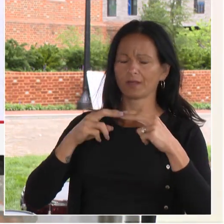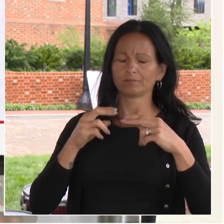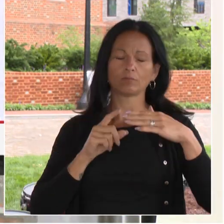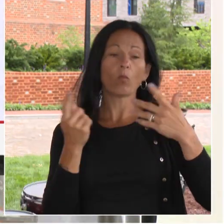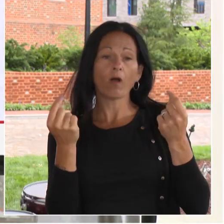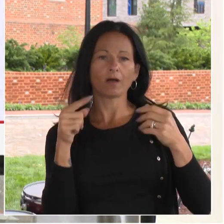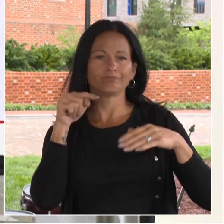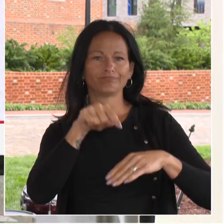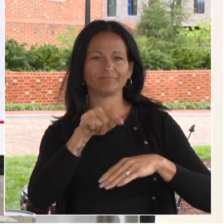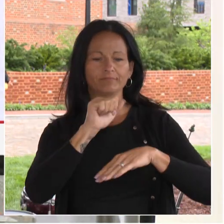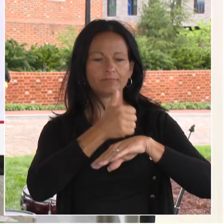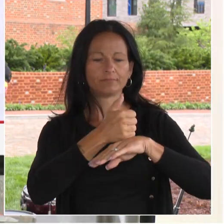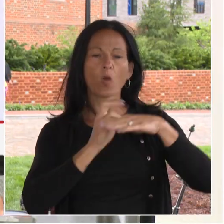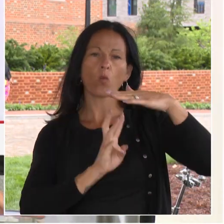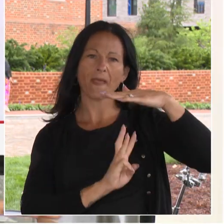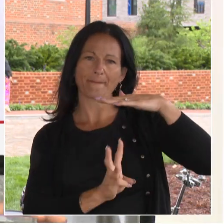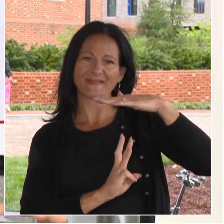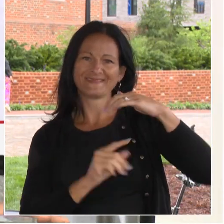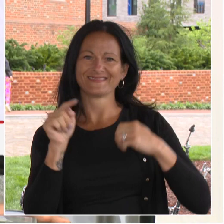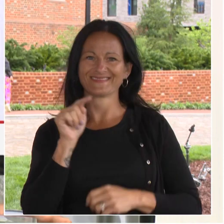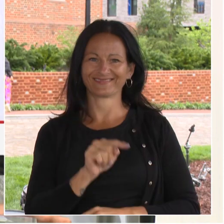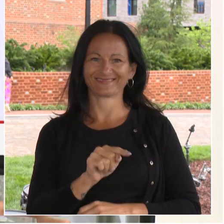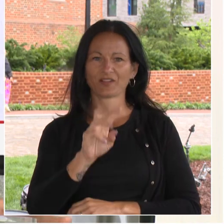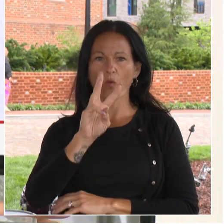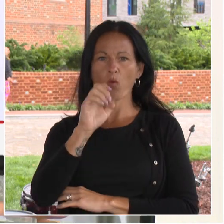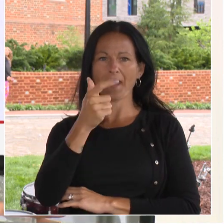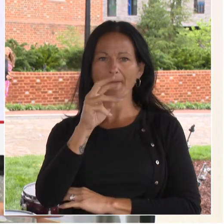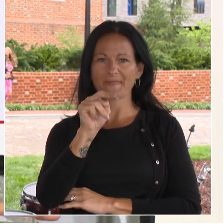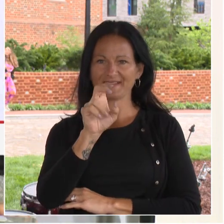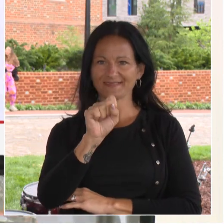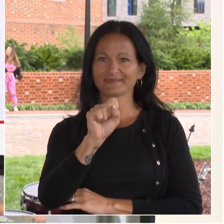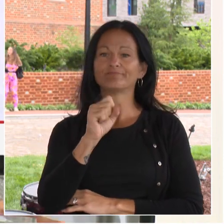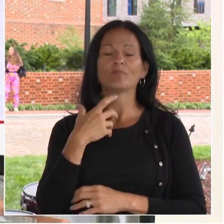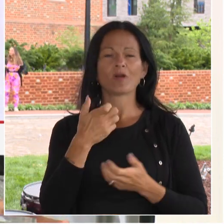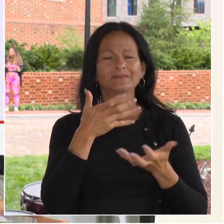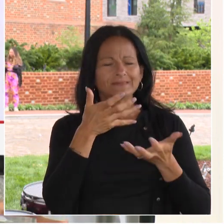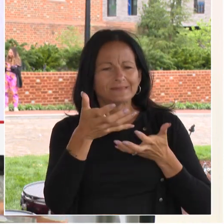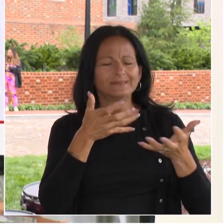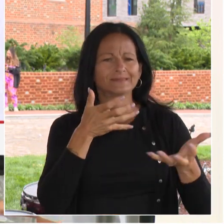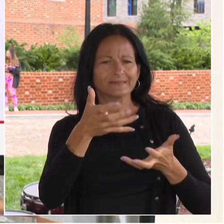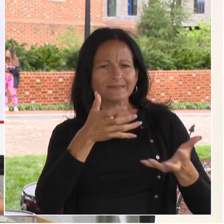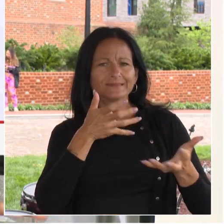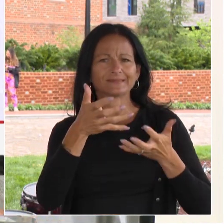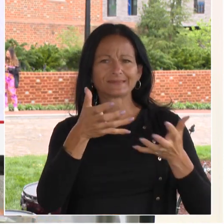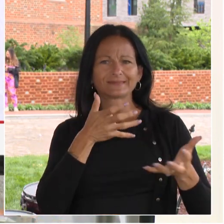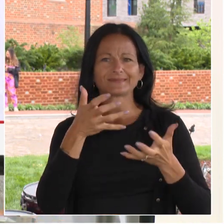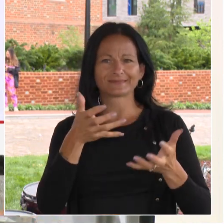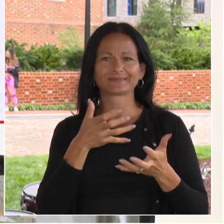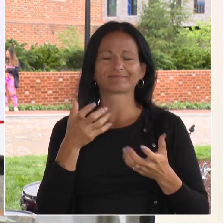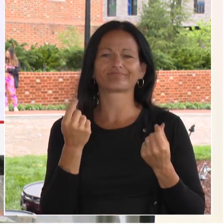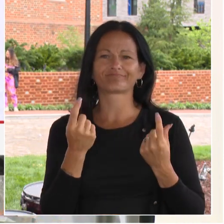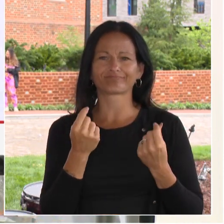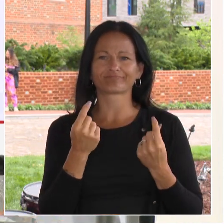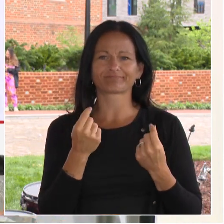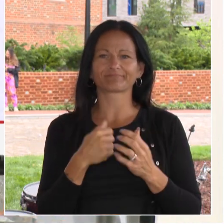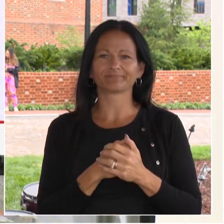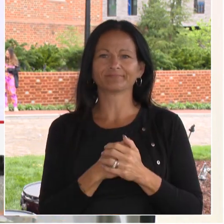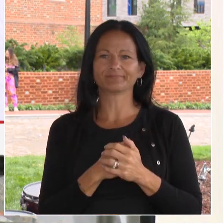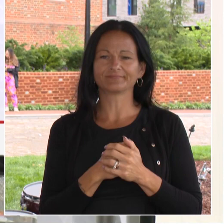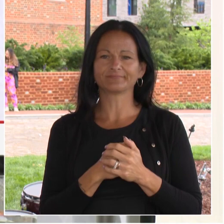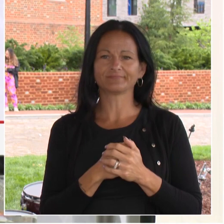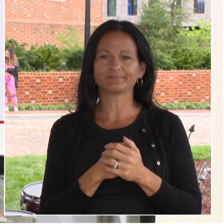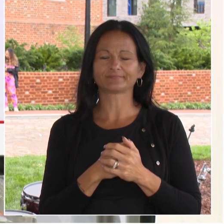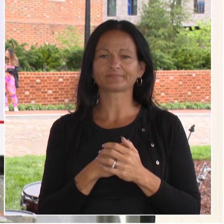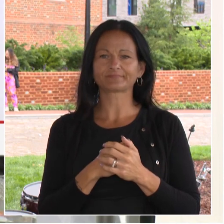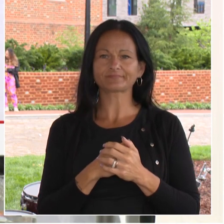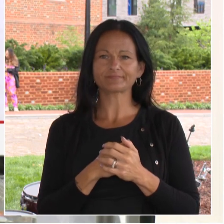years. So, in a couple days, you can't shop there now, but on the 13th, you'll all be able to shop at the brand new